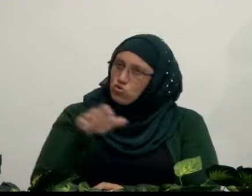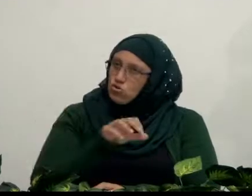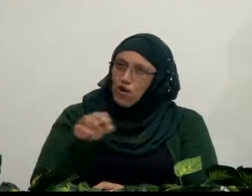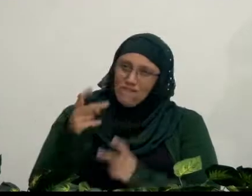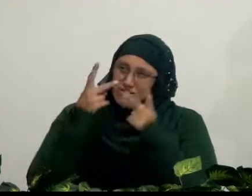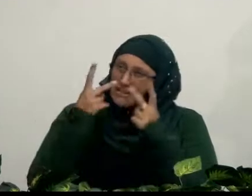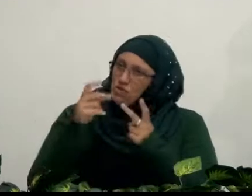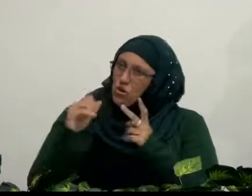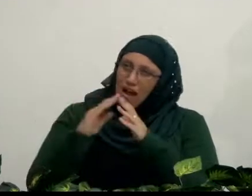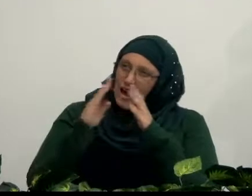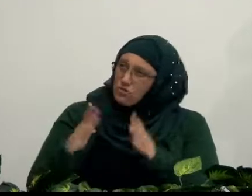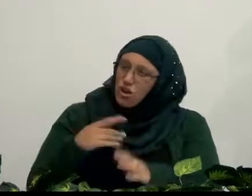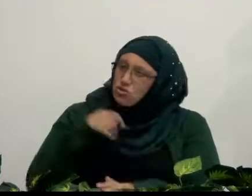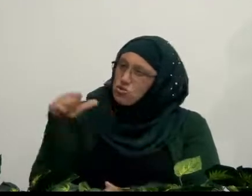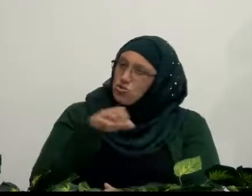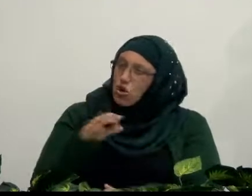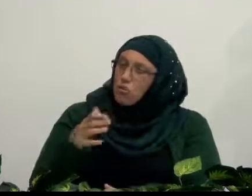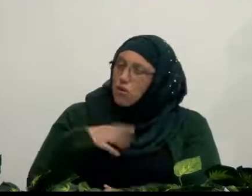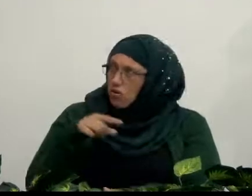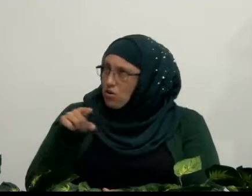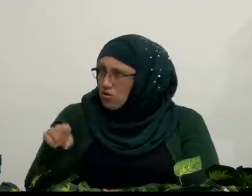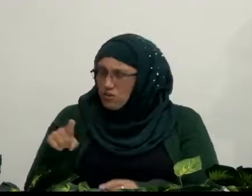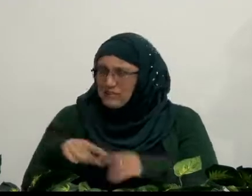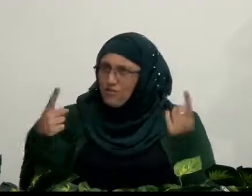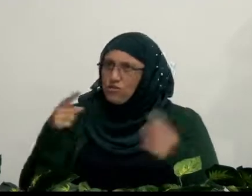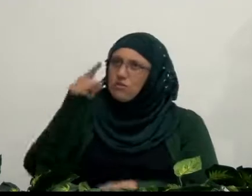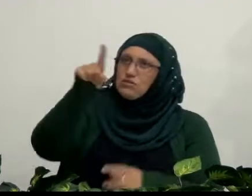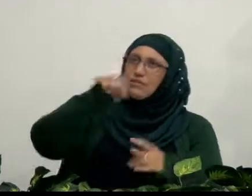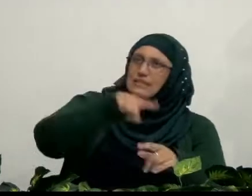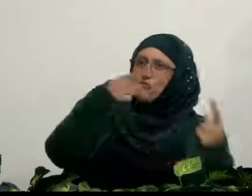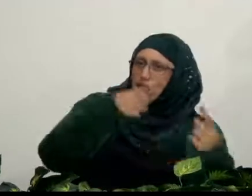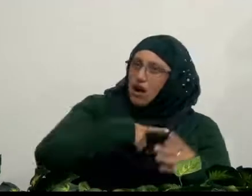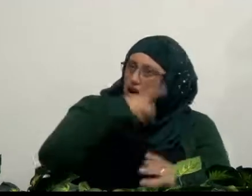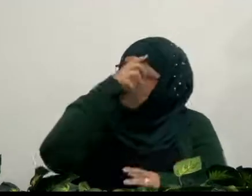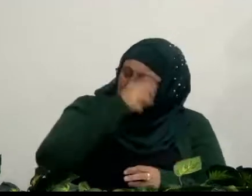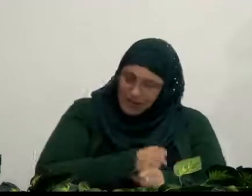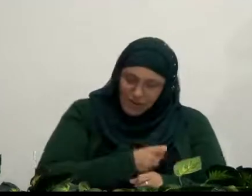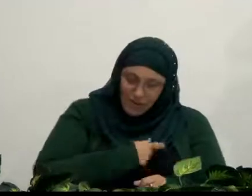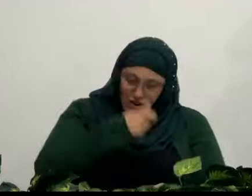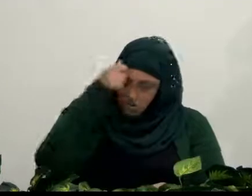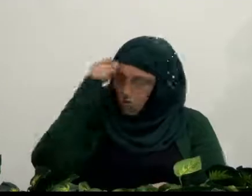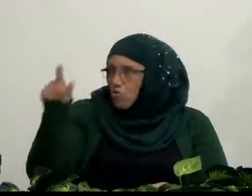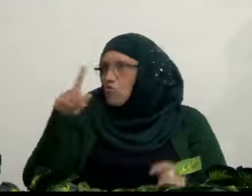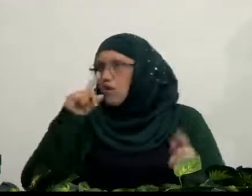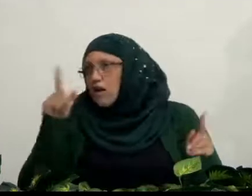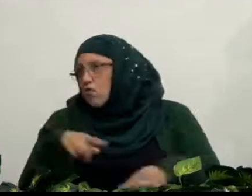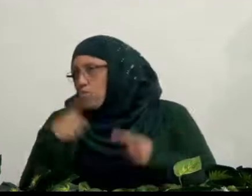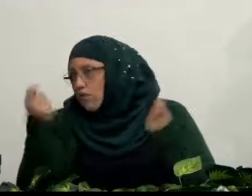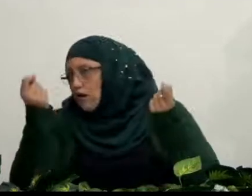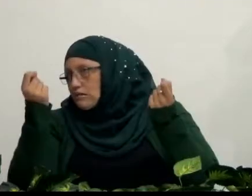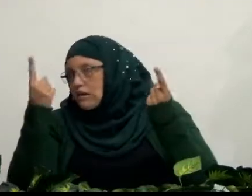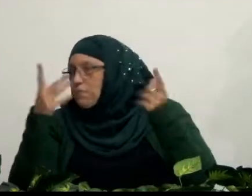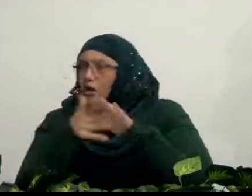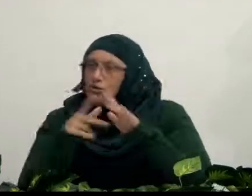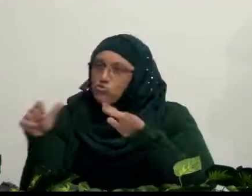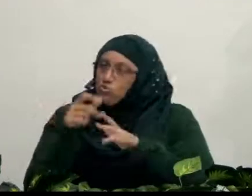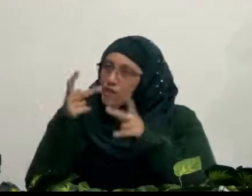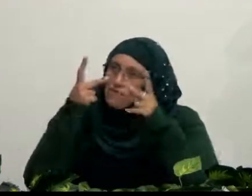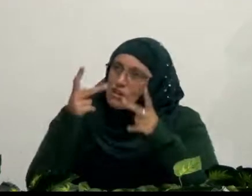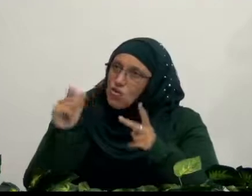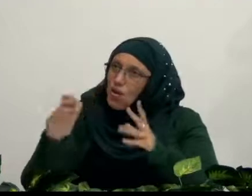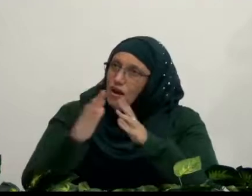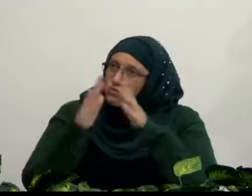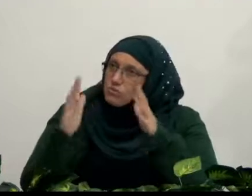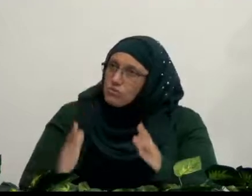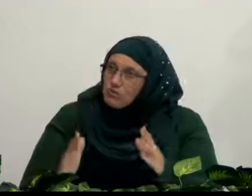to your house, because also there's so much that I believe and I know that you cannot fathom, man. So if